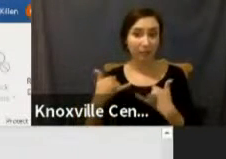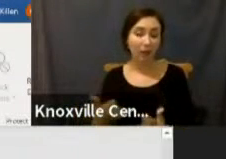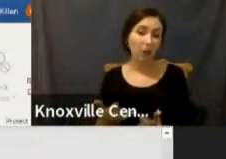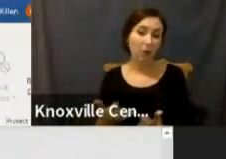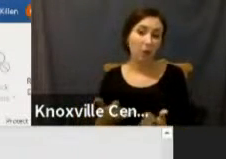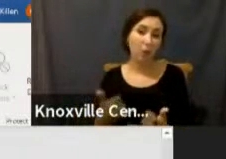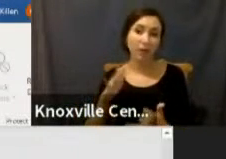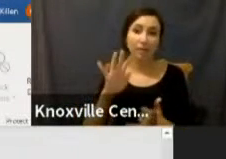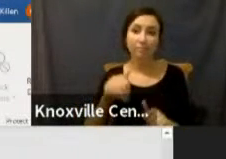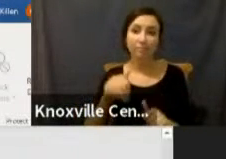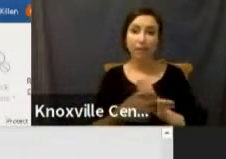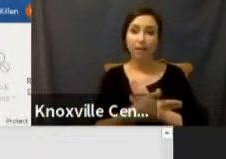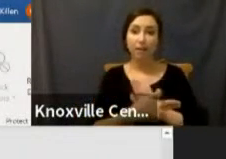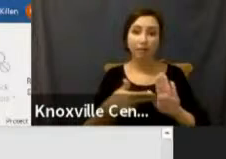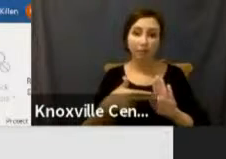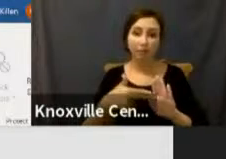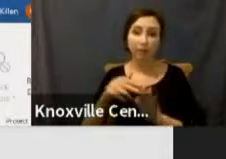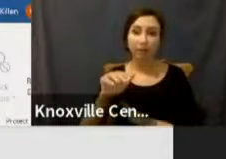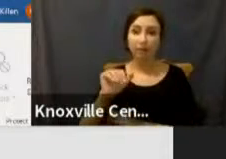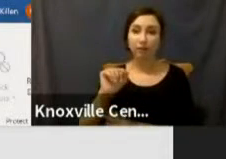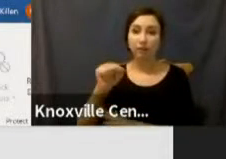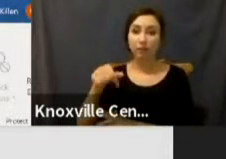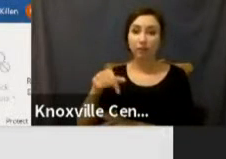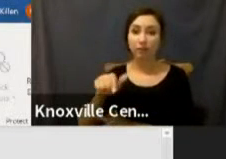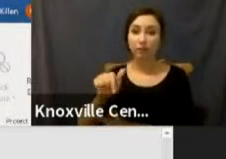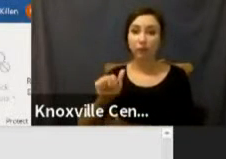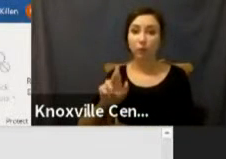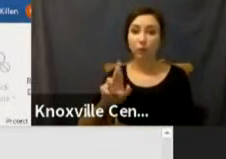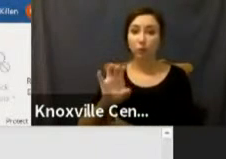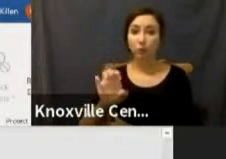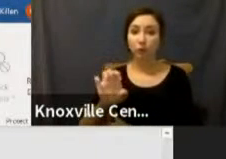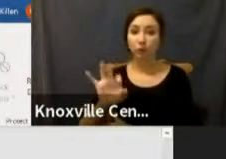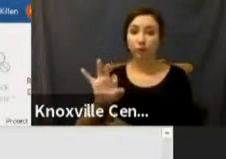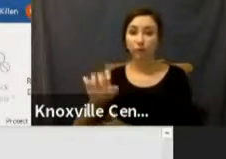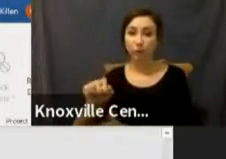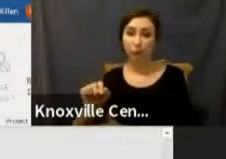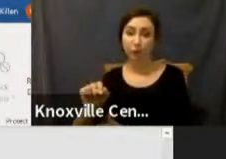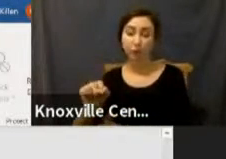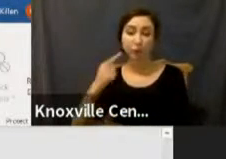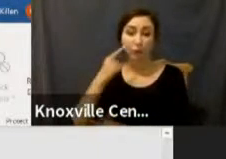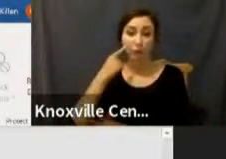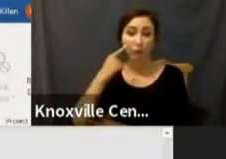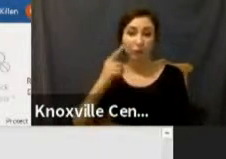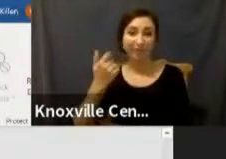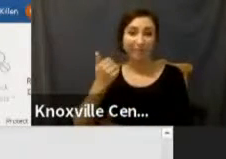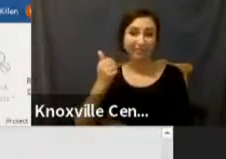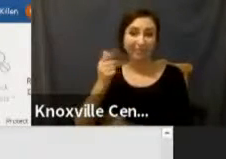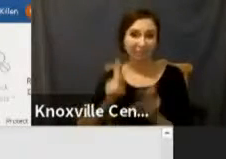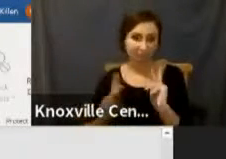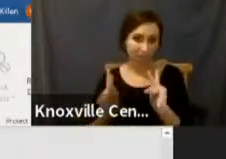it defines the square footage for 10 people.